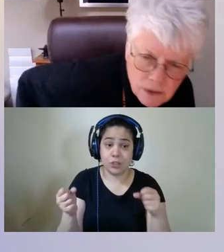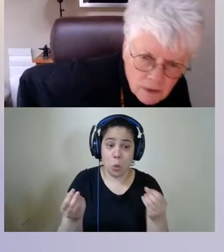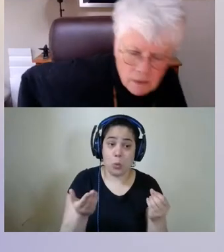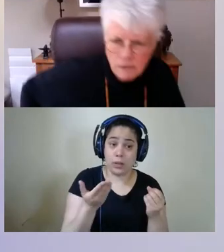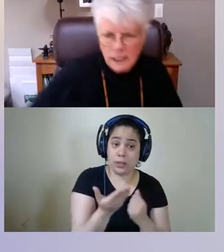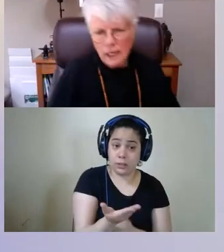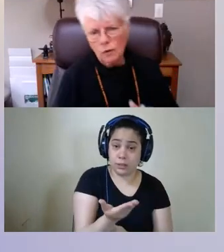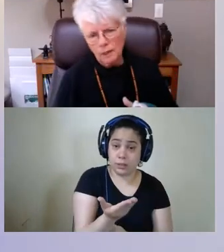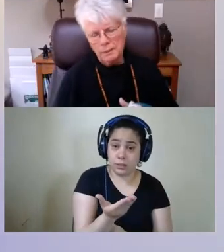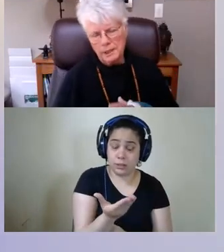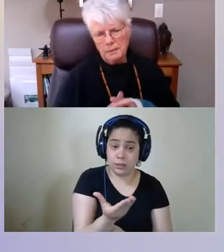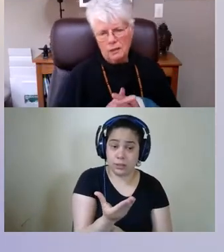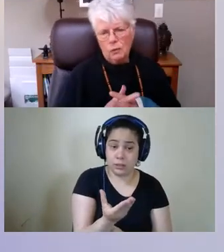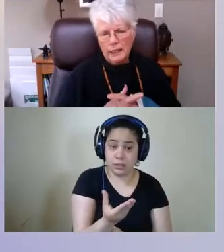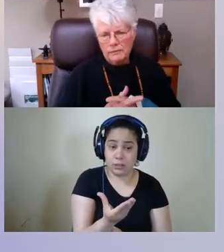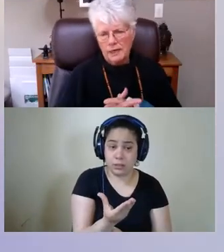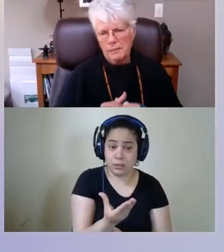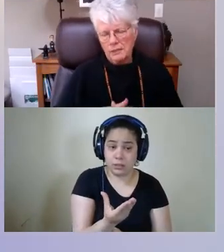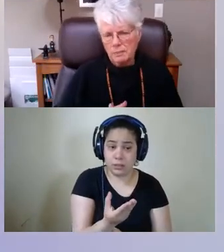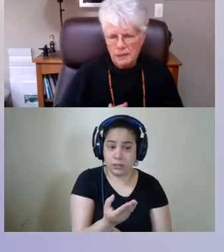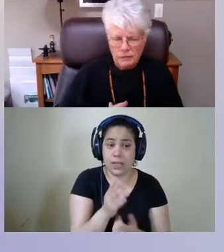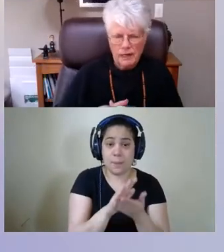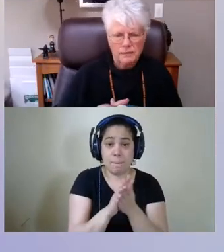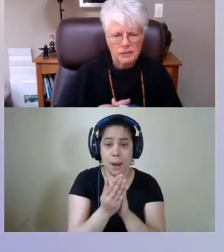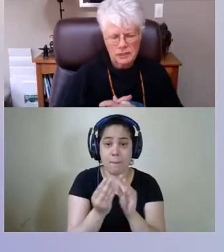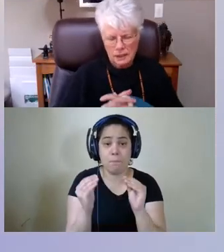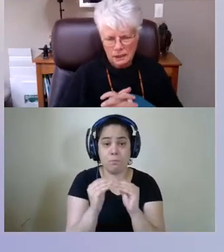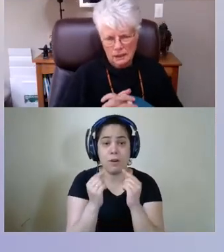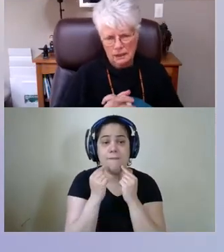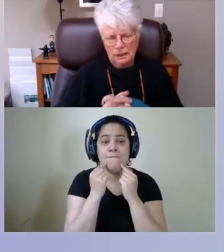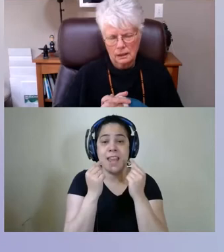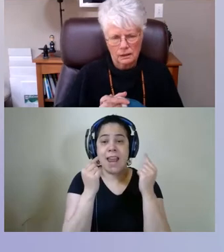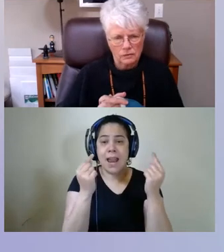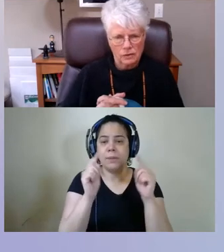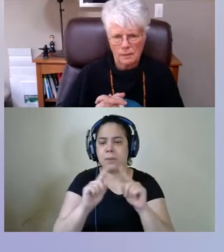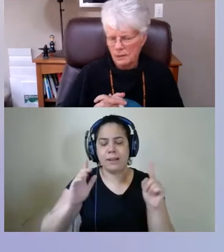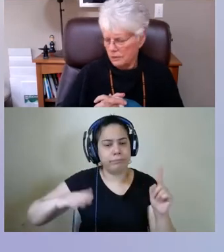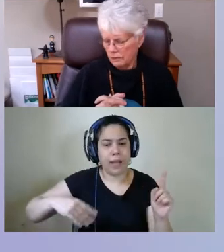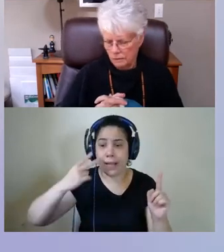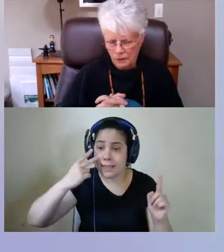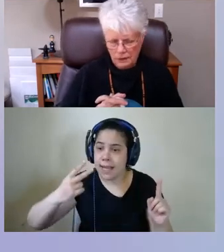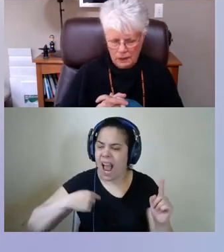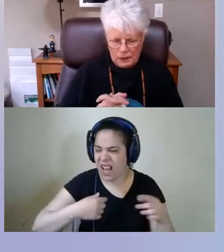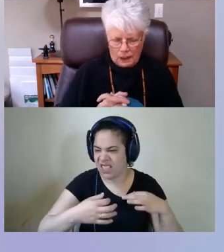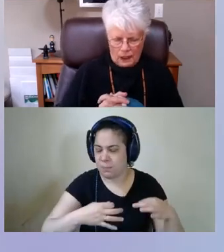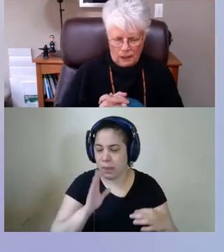is now becoming quite famous, but if you haven't seen it, I can describe this to you.